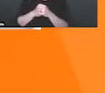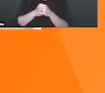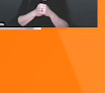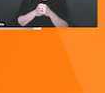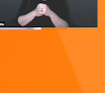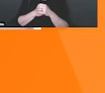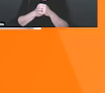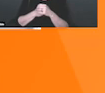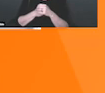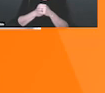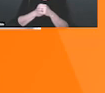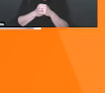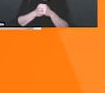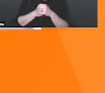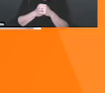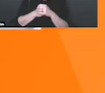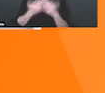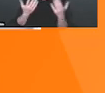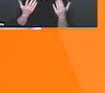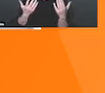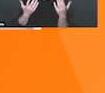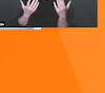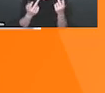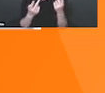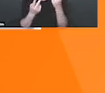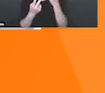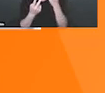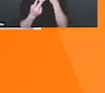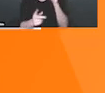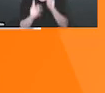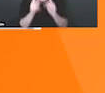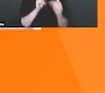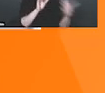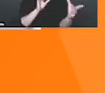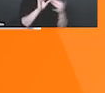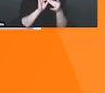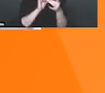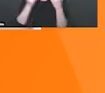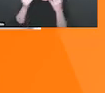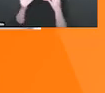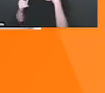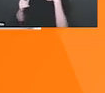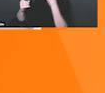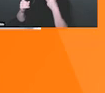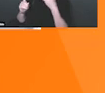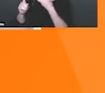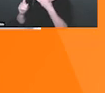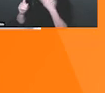to see so many people coming out on this beautiful